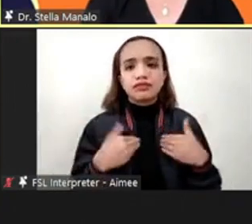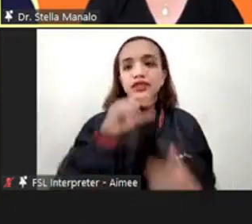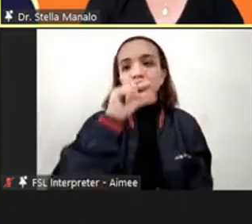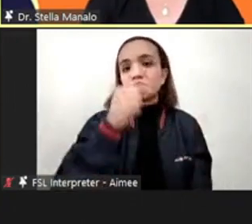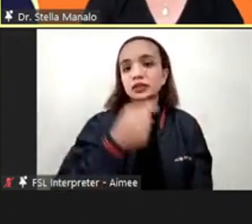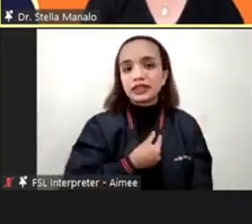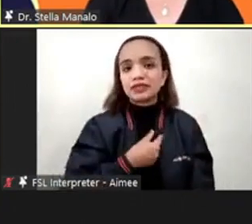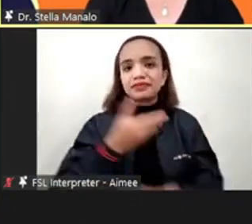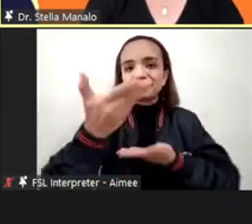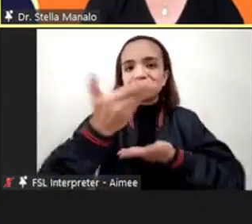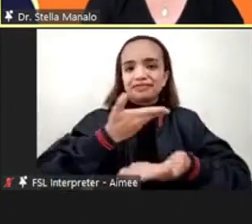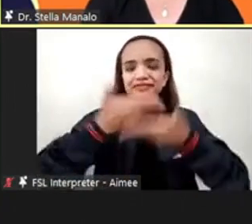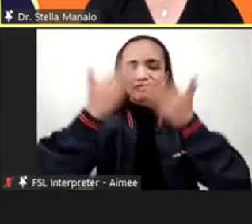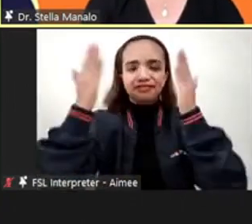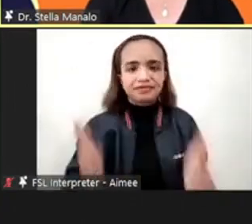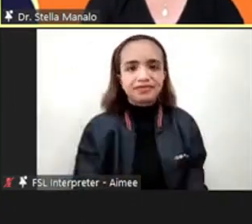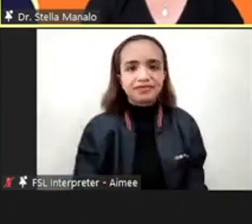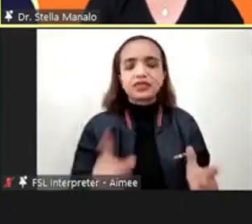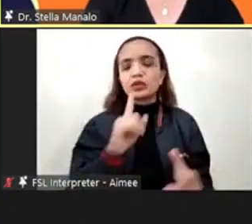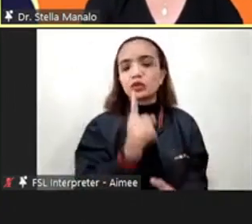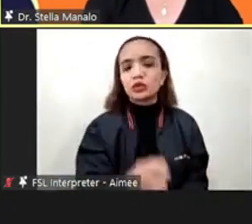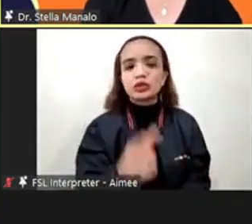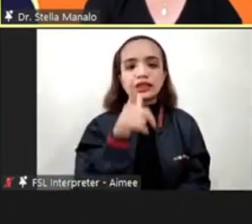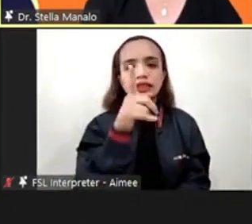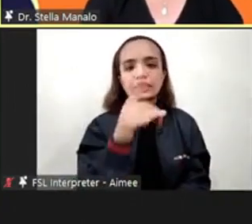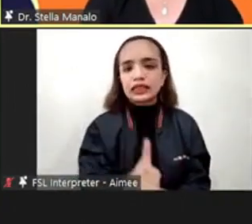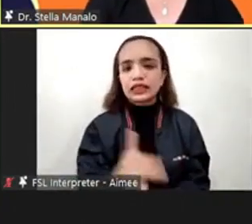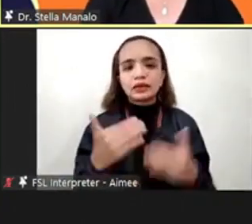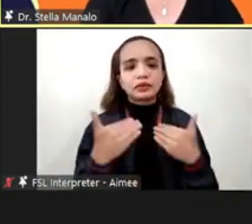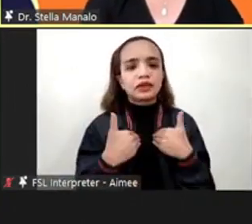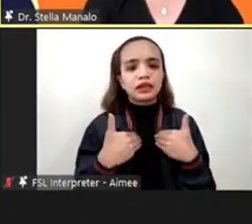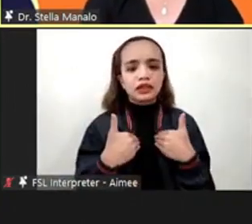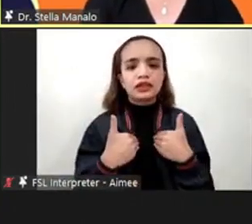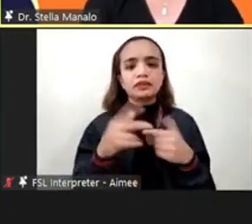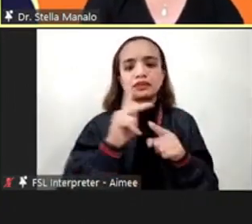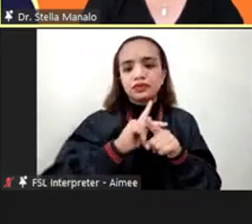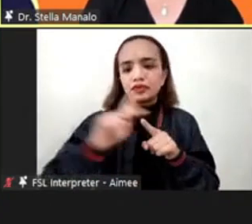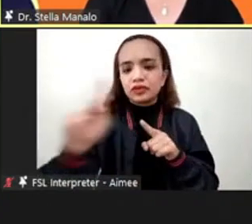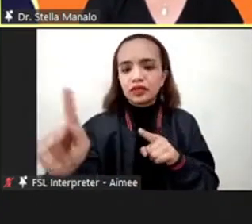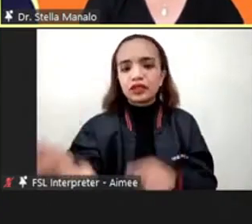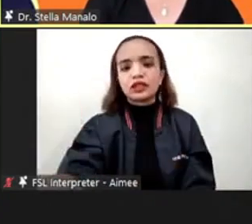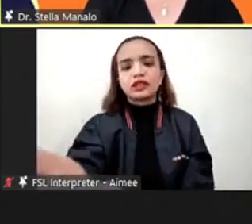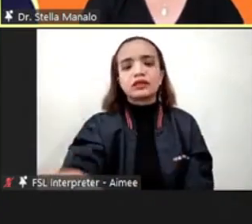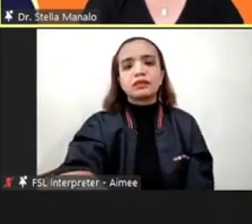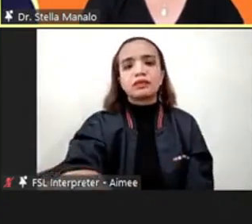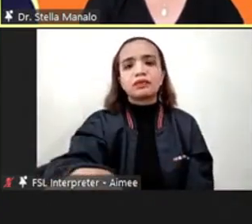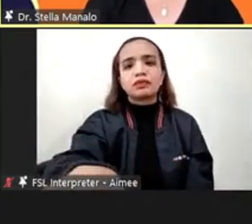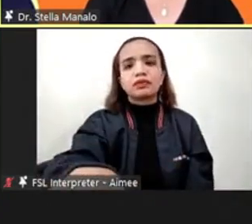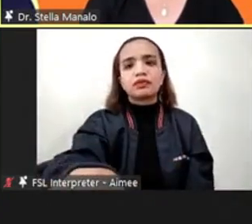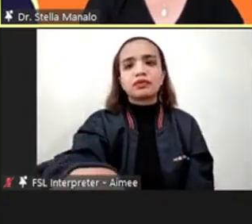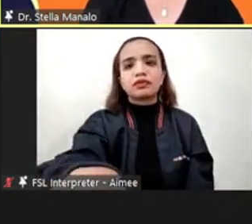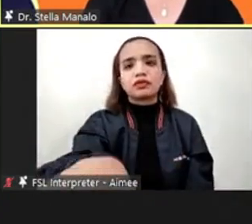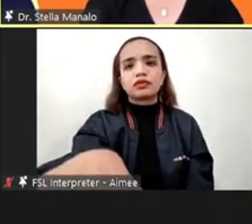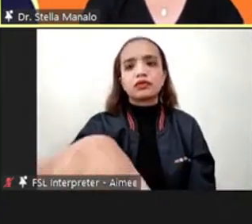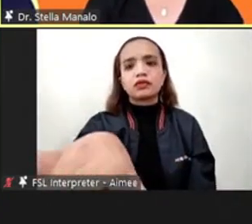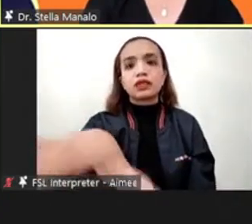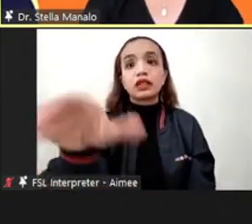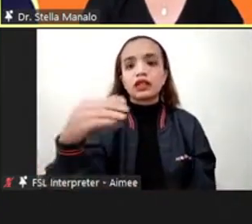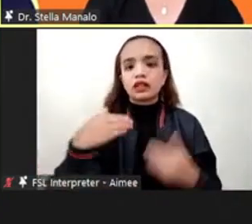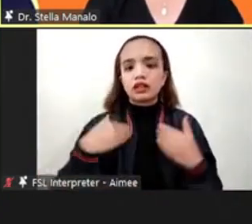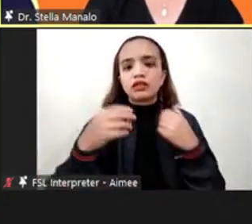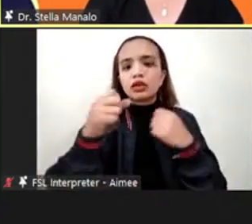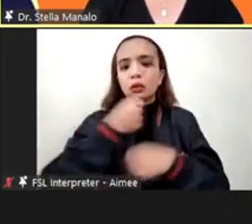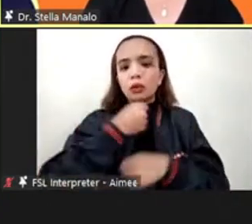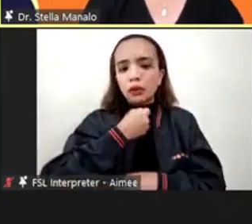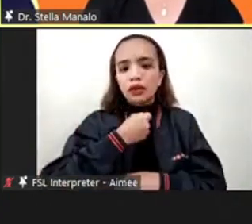moderator. We're really so fortunate to have this professional and multi-awarded journalist and television host